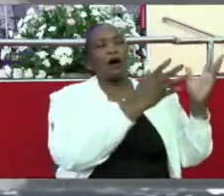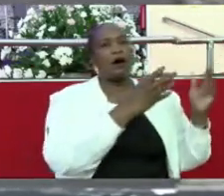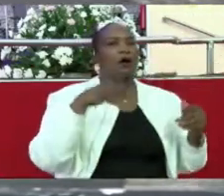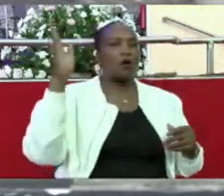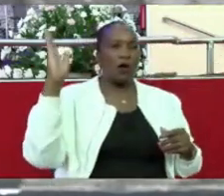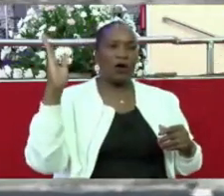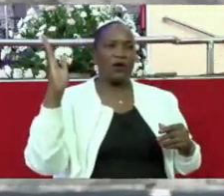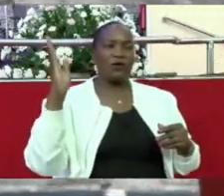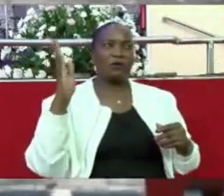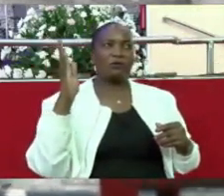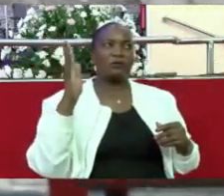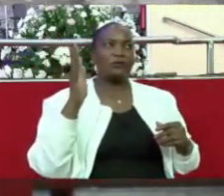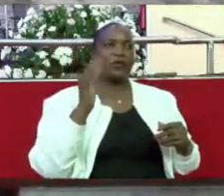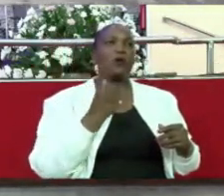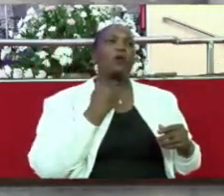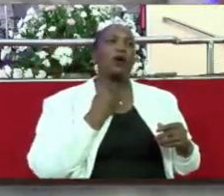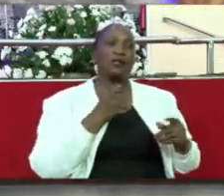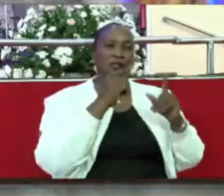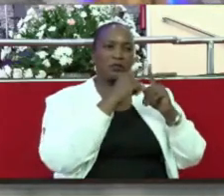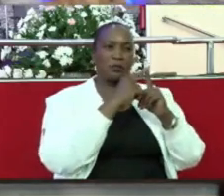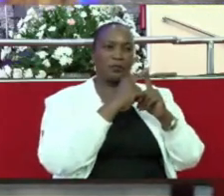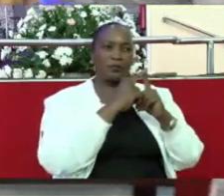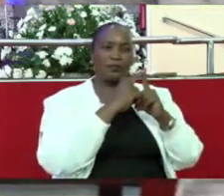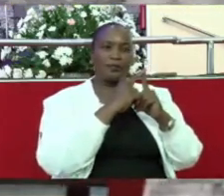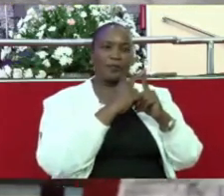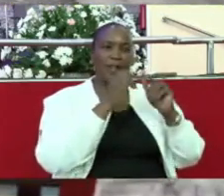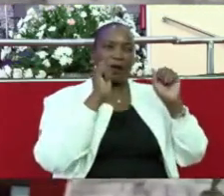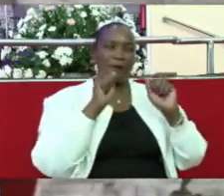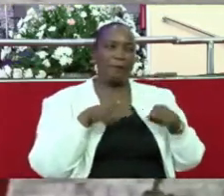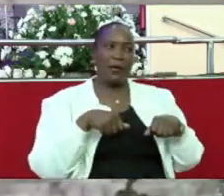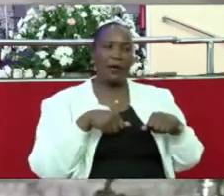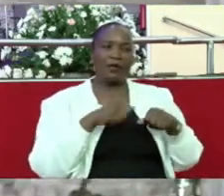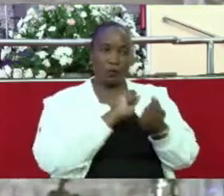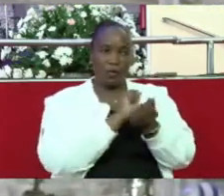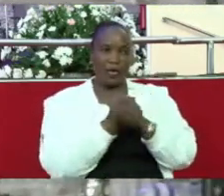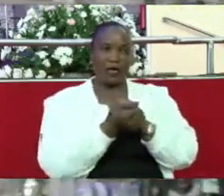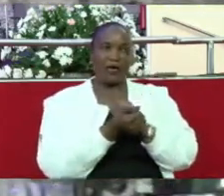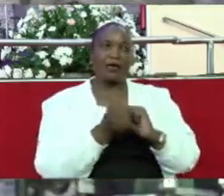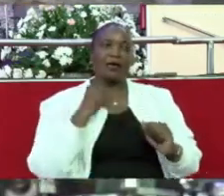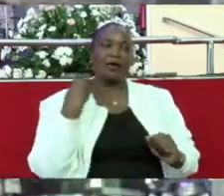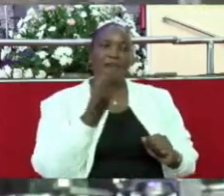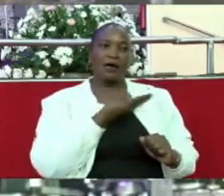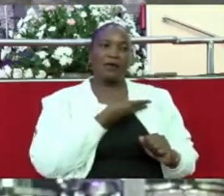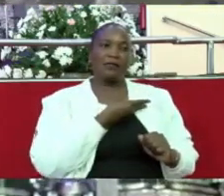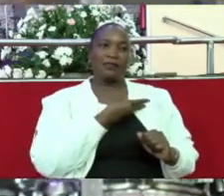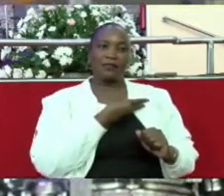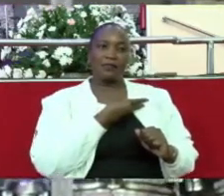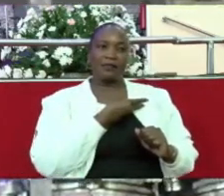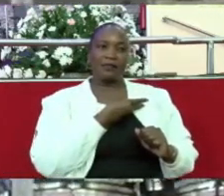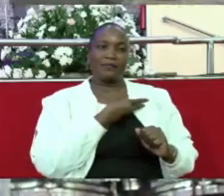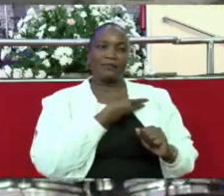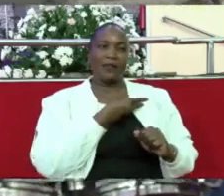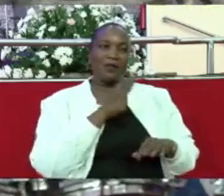Hallelujah. Hallelujah. It's not the church. It is not the pastor. That one will be made sharp for